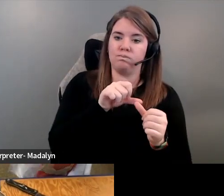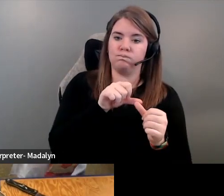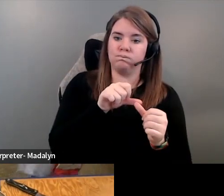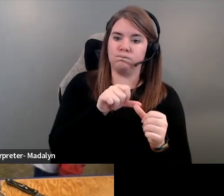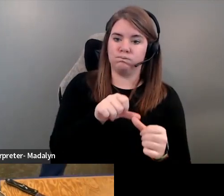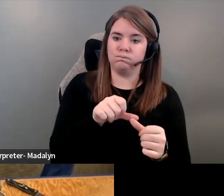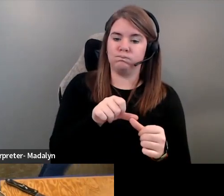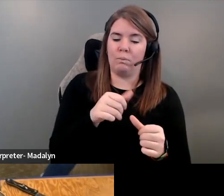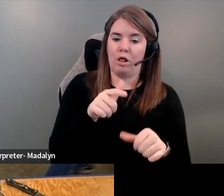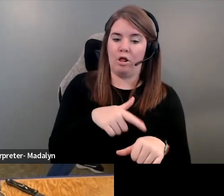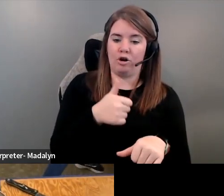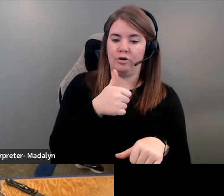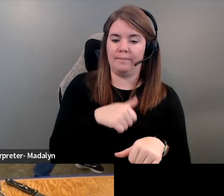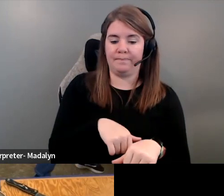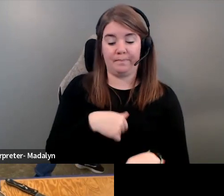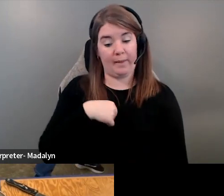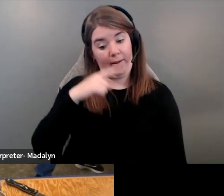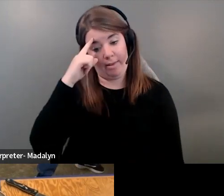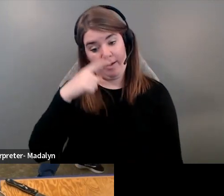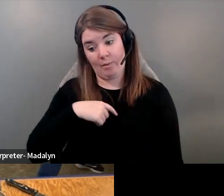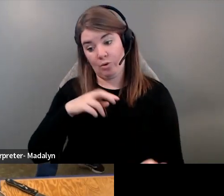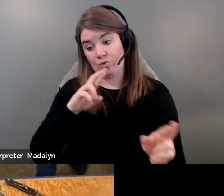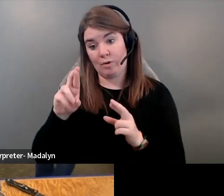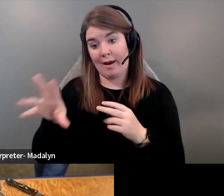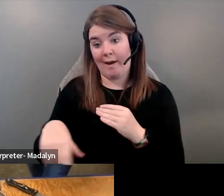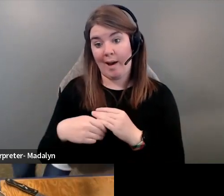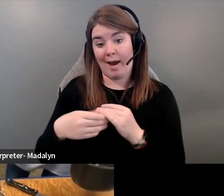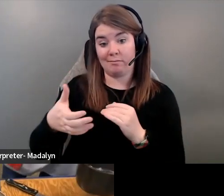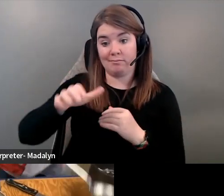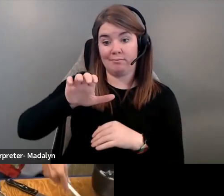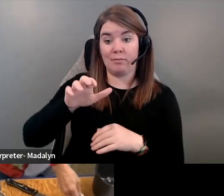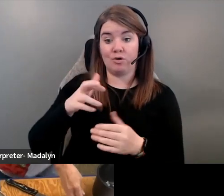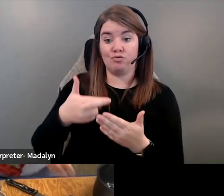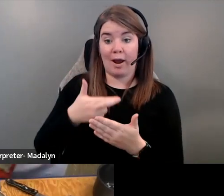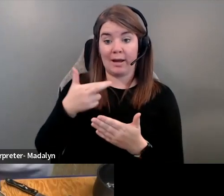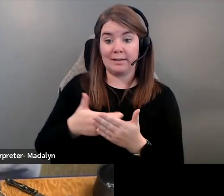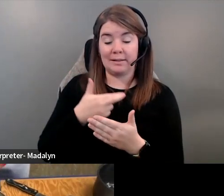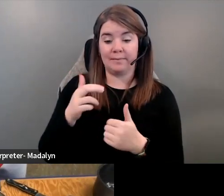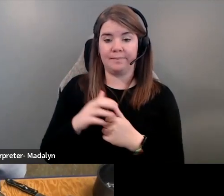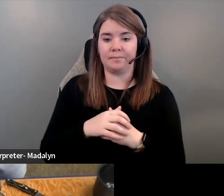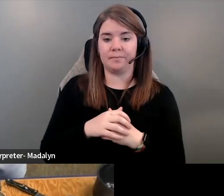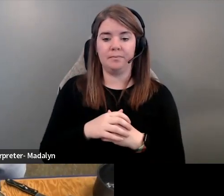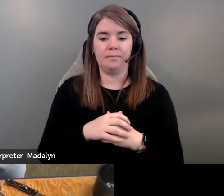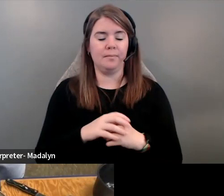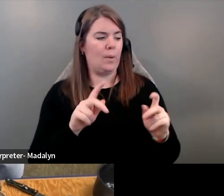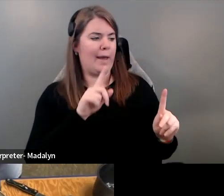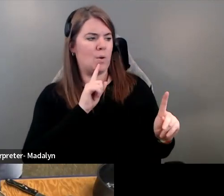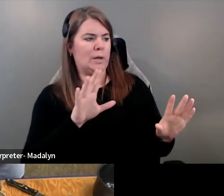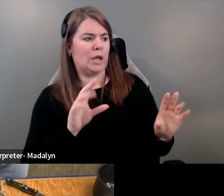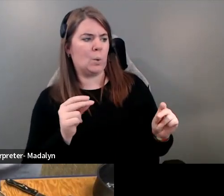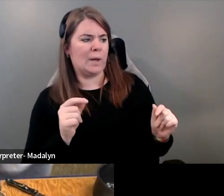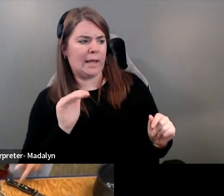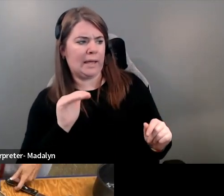think I'm ready to add the rice to the lentil stew. Okay, then real quick, Vicky,